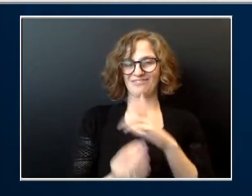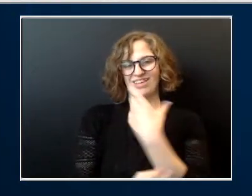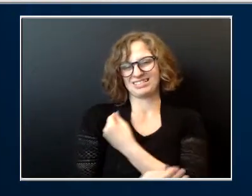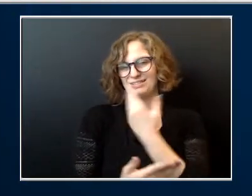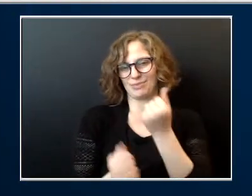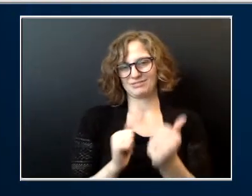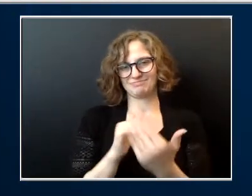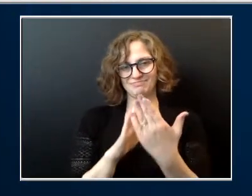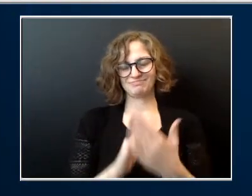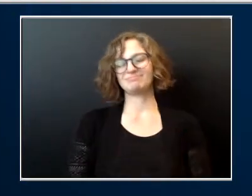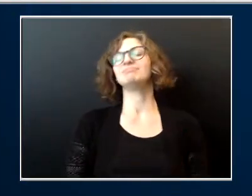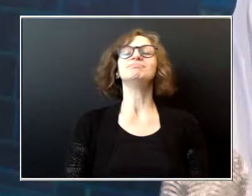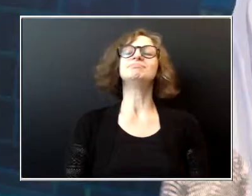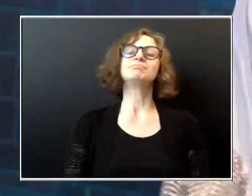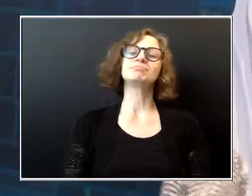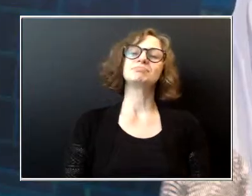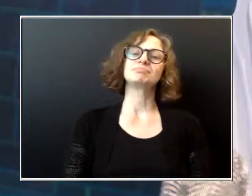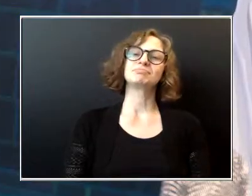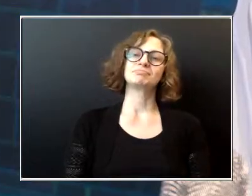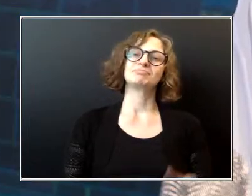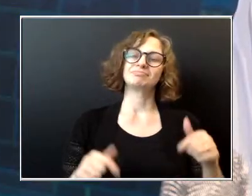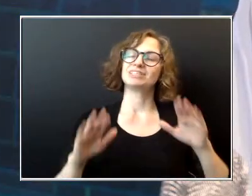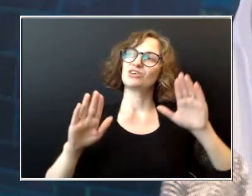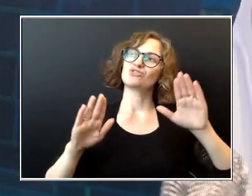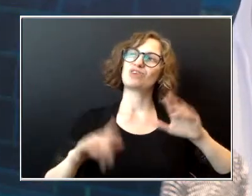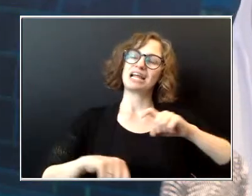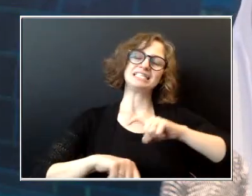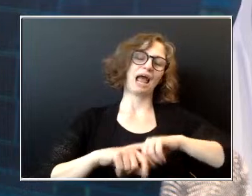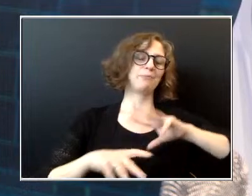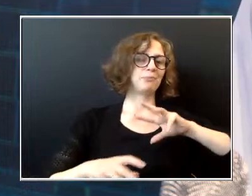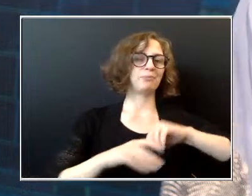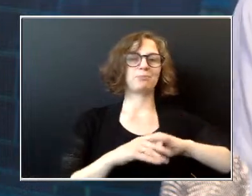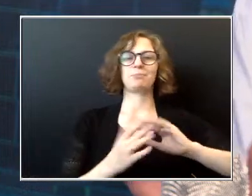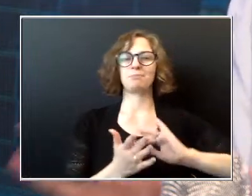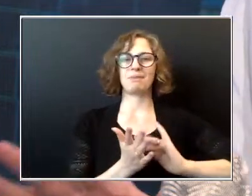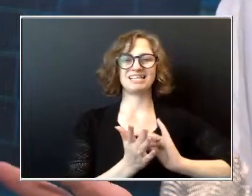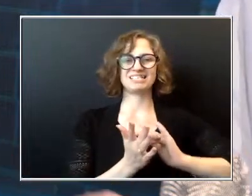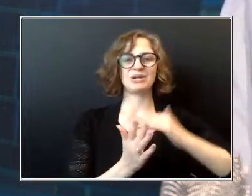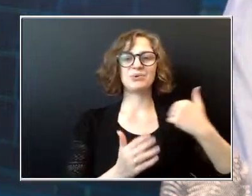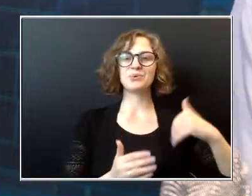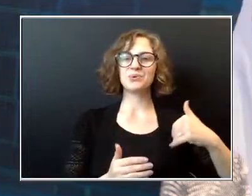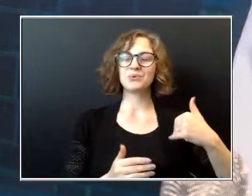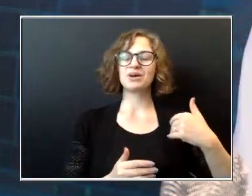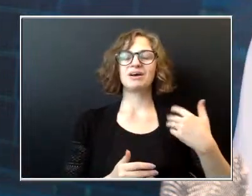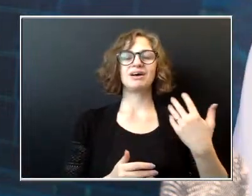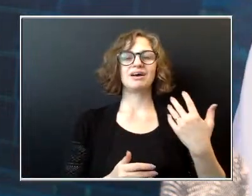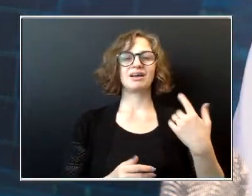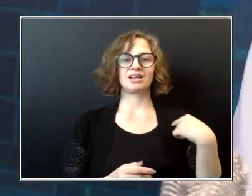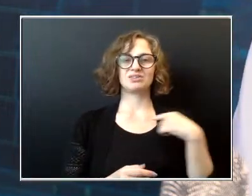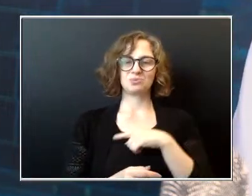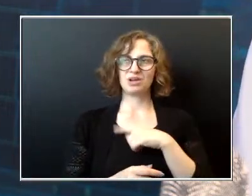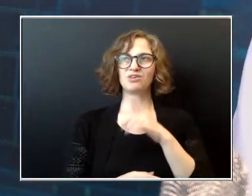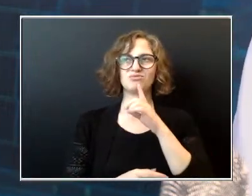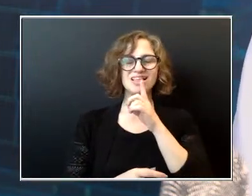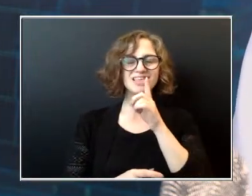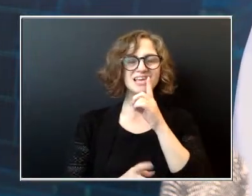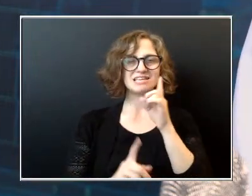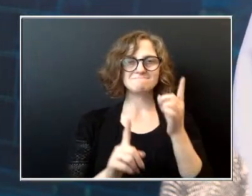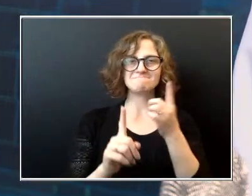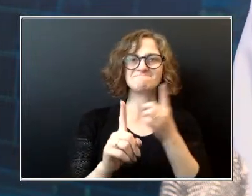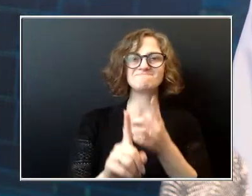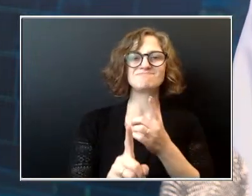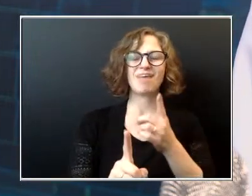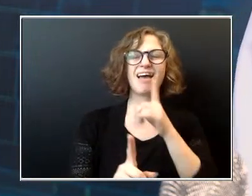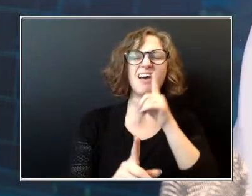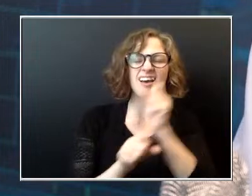this is a great time to be in medicine, because I think we're truly heading a real golden era where therapy is tailored so